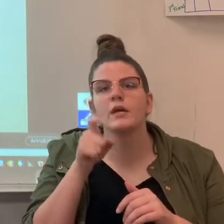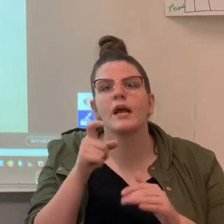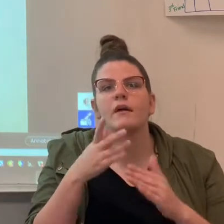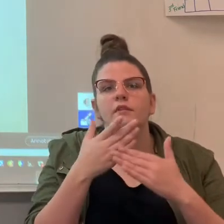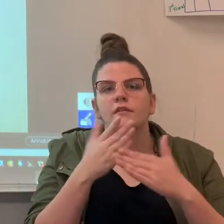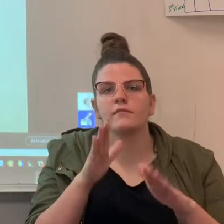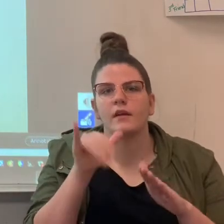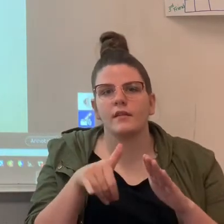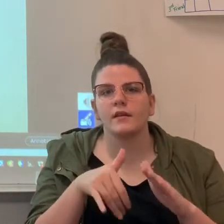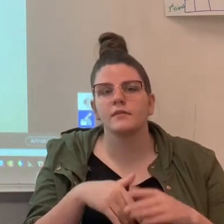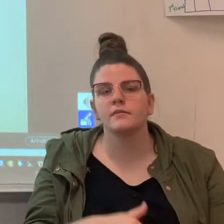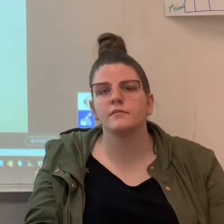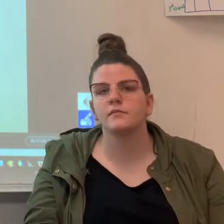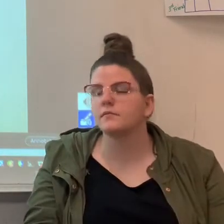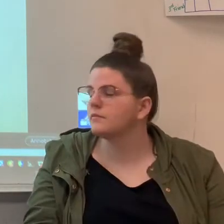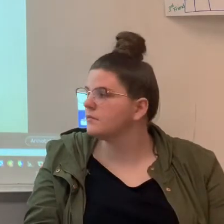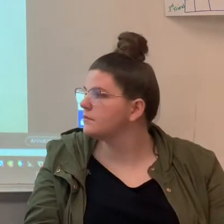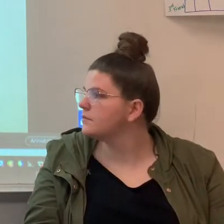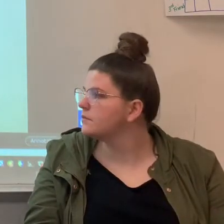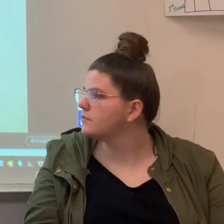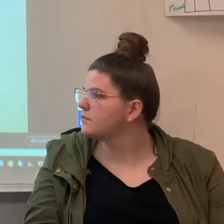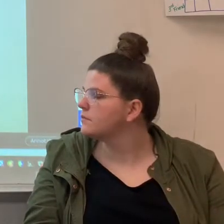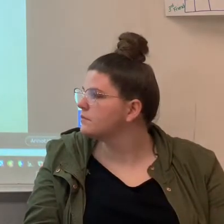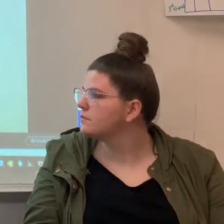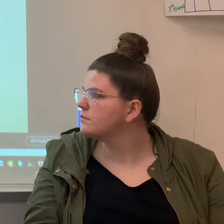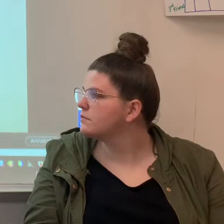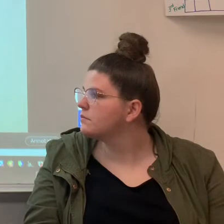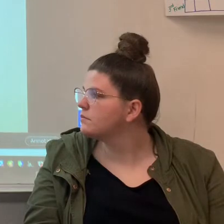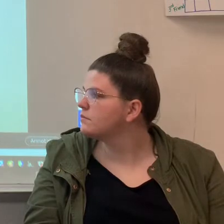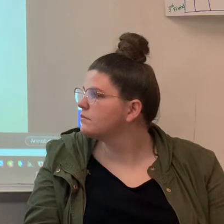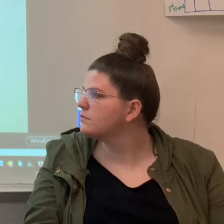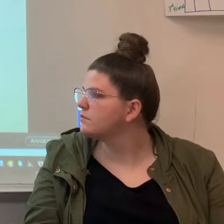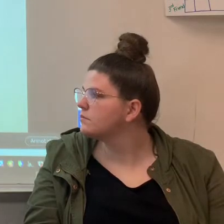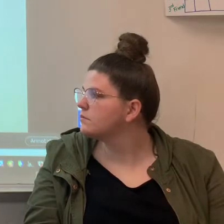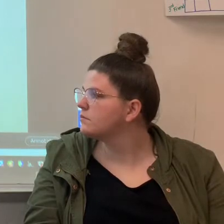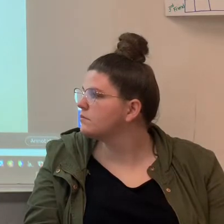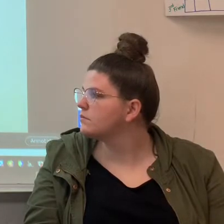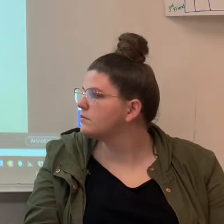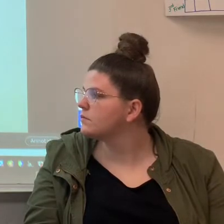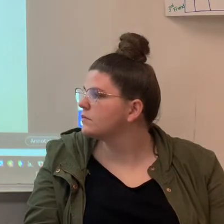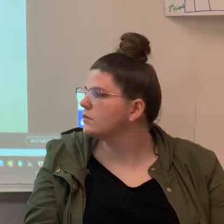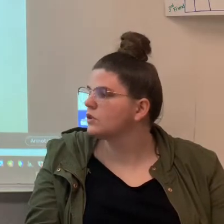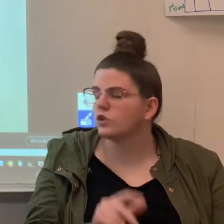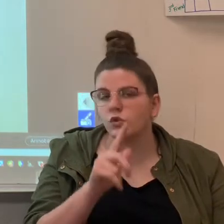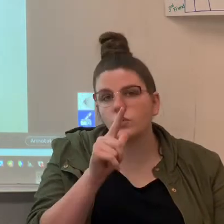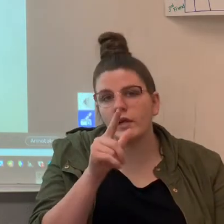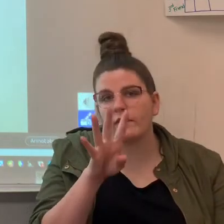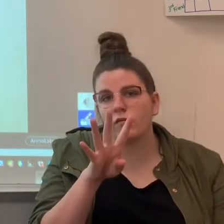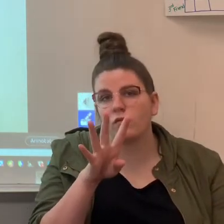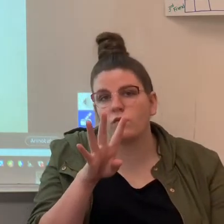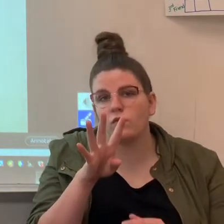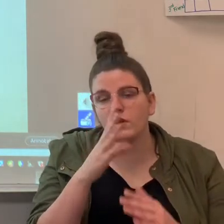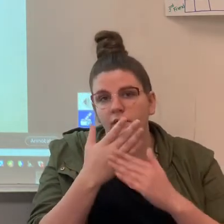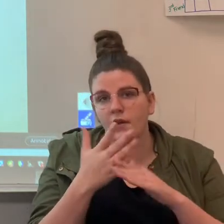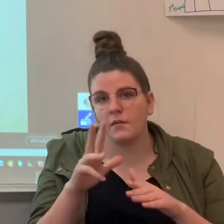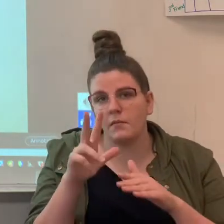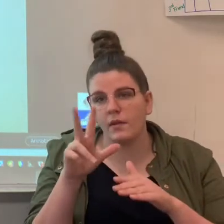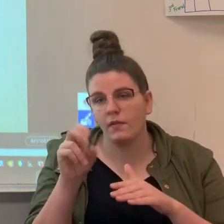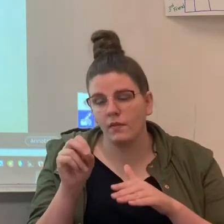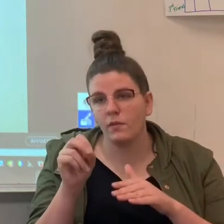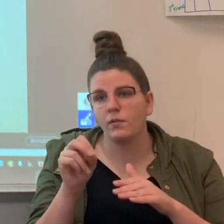out. So if I did that, I had 24, 30. We'll go into it one time.